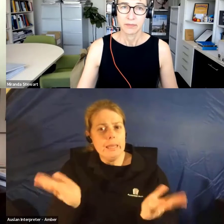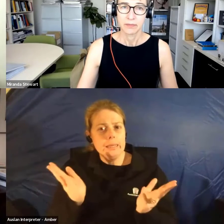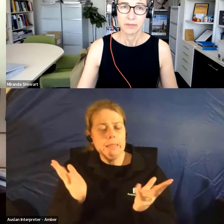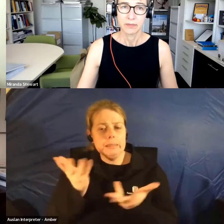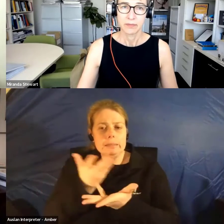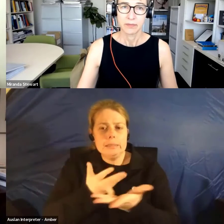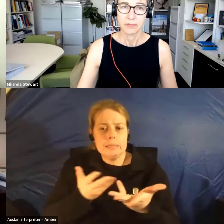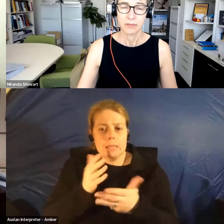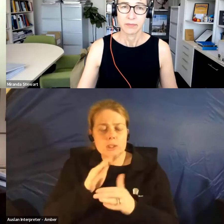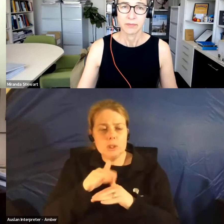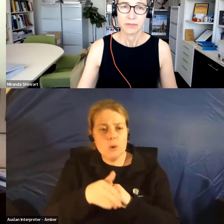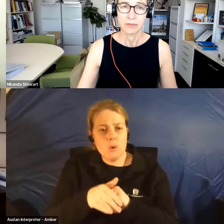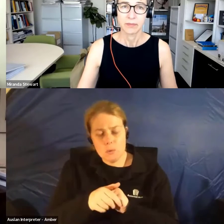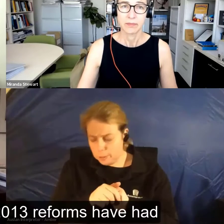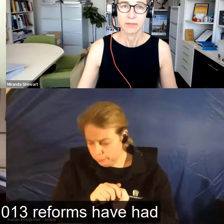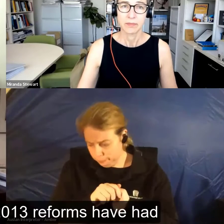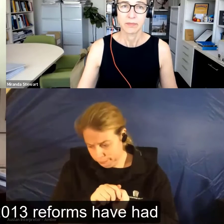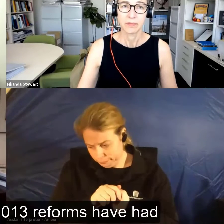the